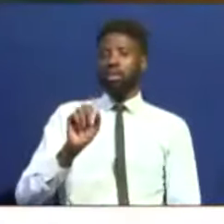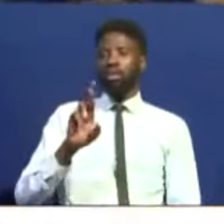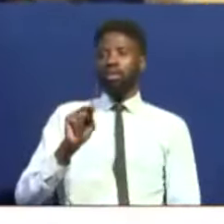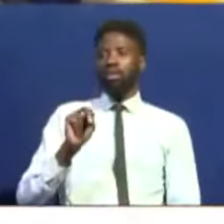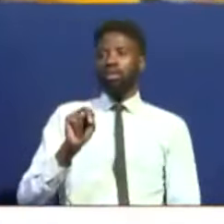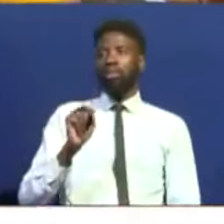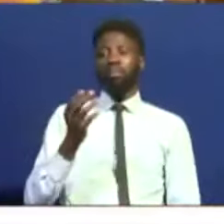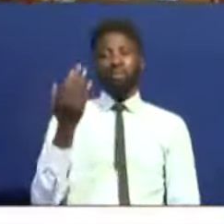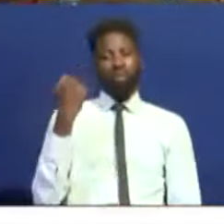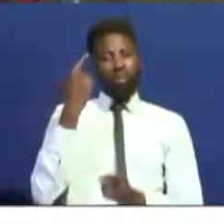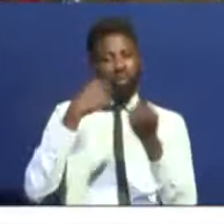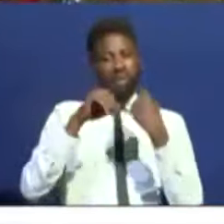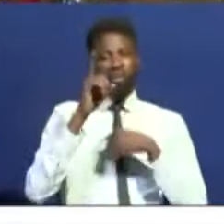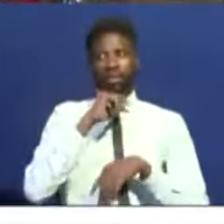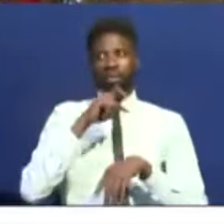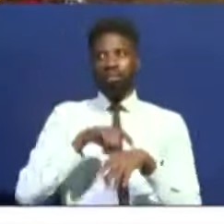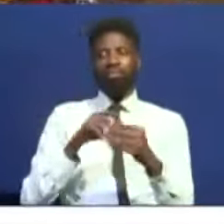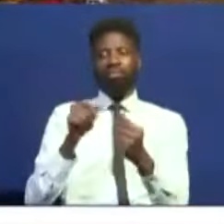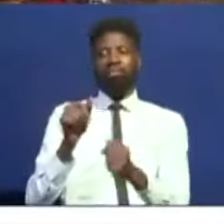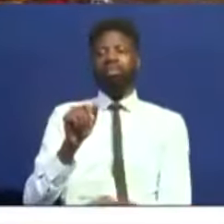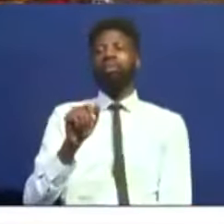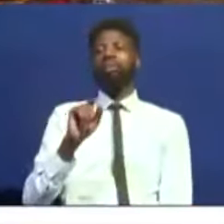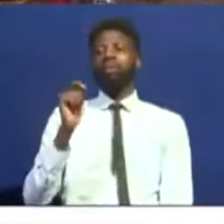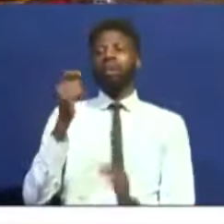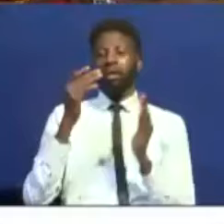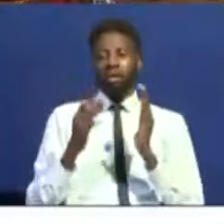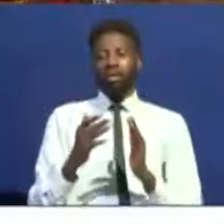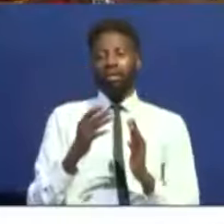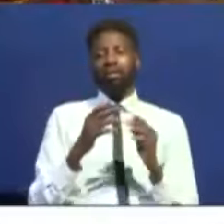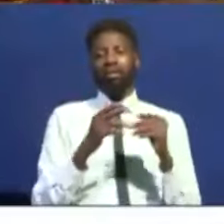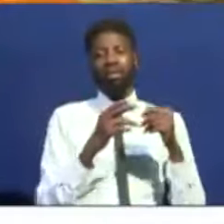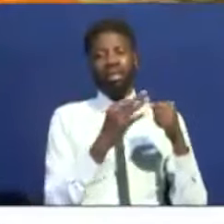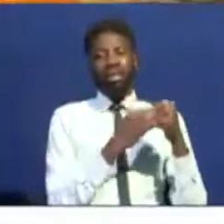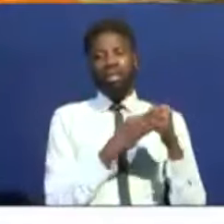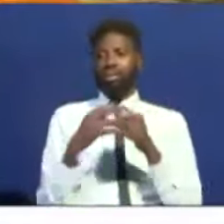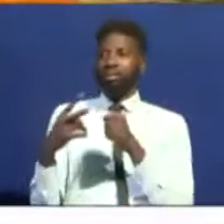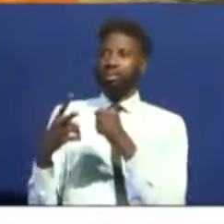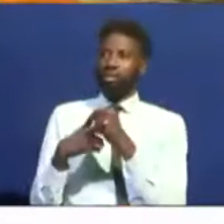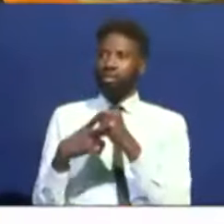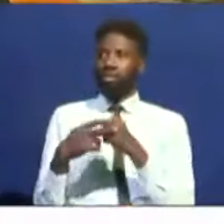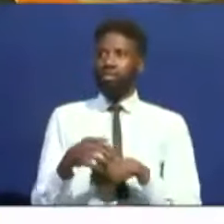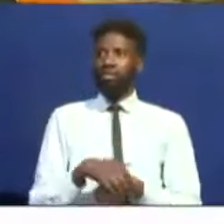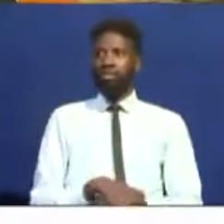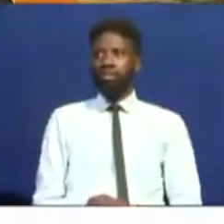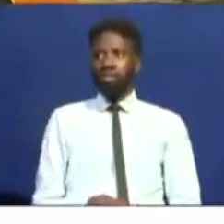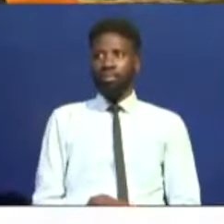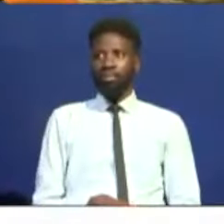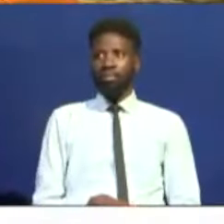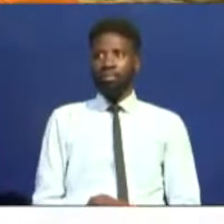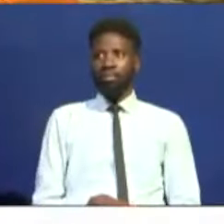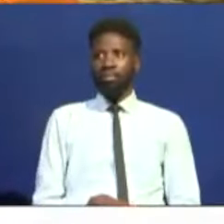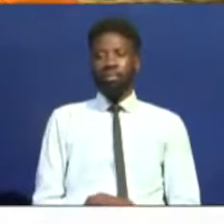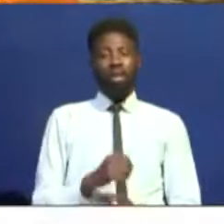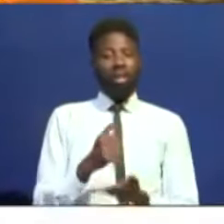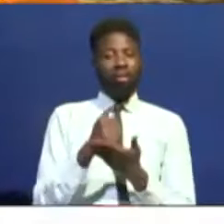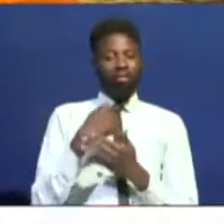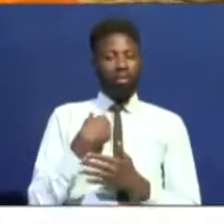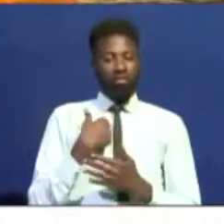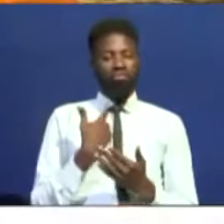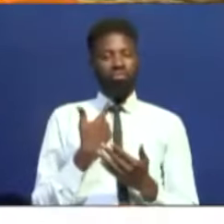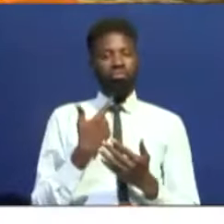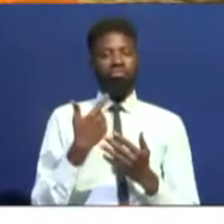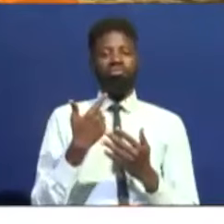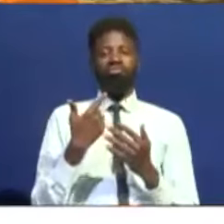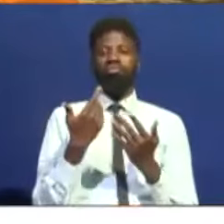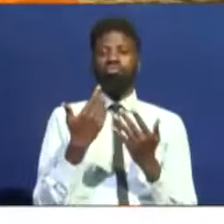Darts Tour after seeing off Kenya's Peter Oshori 8-7 in a pulsating final. Gives me a boost in terms of the rankings. I